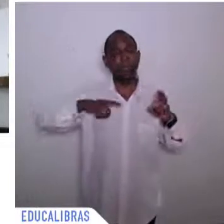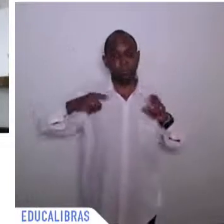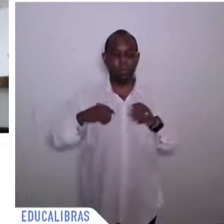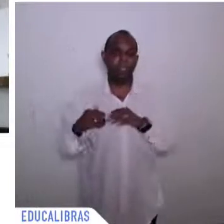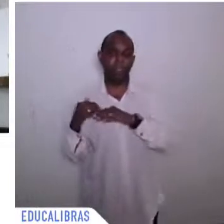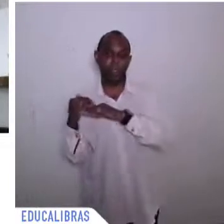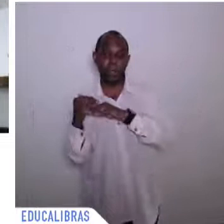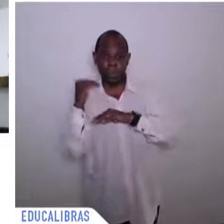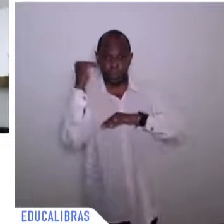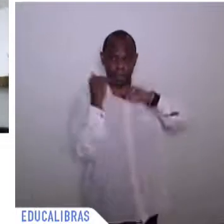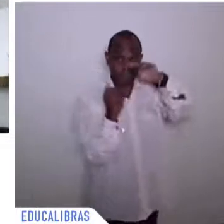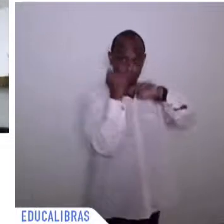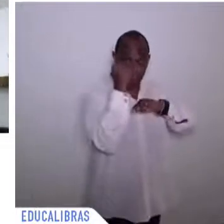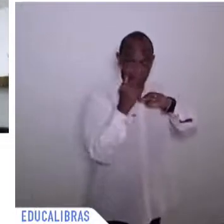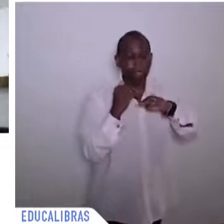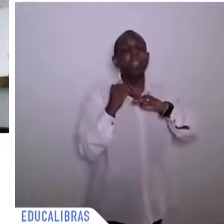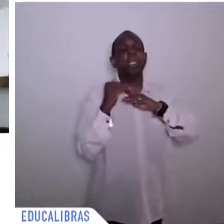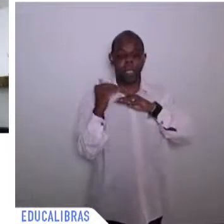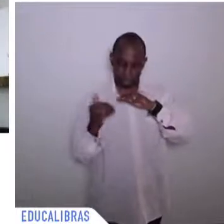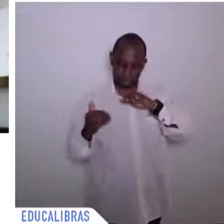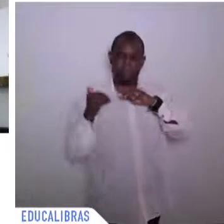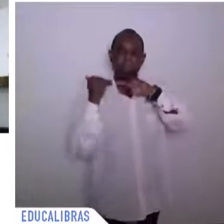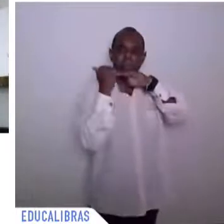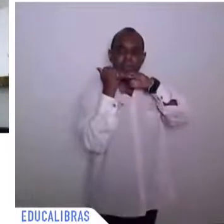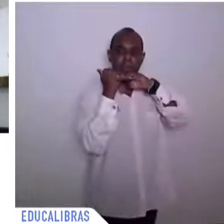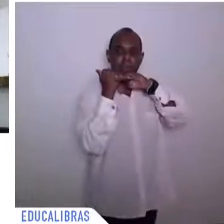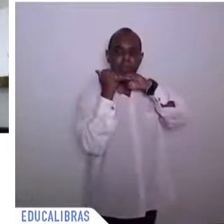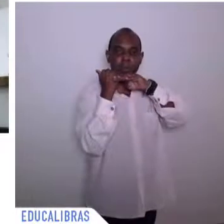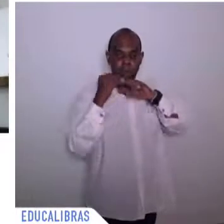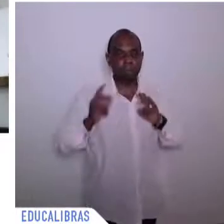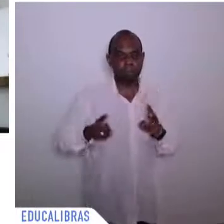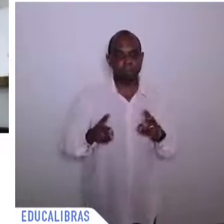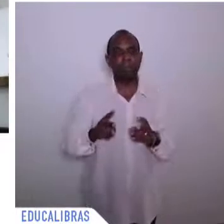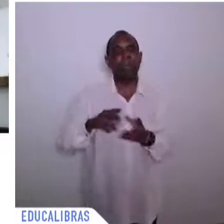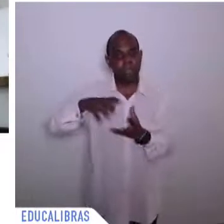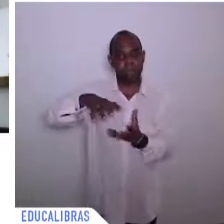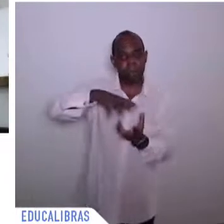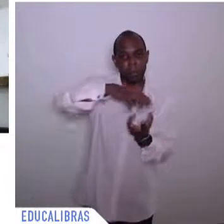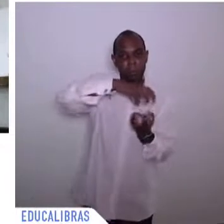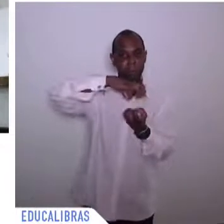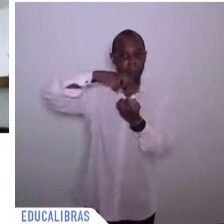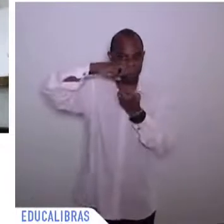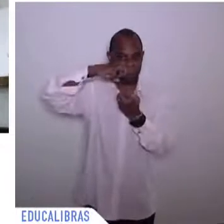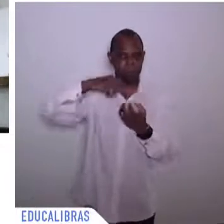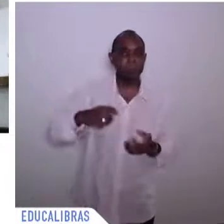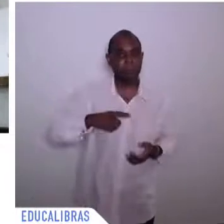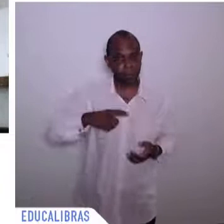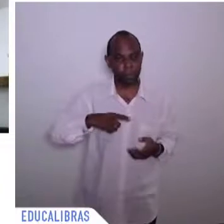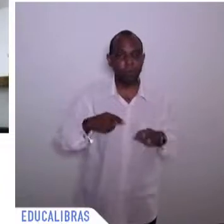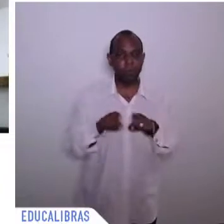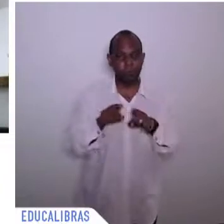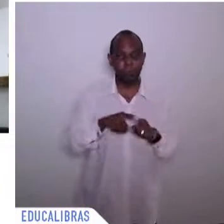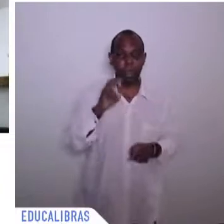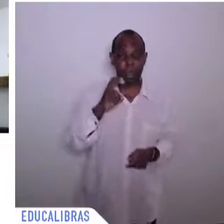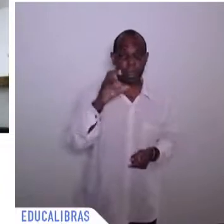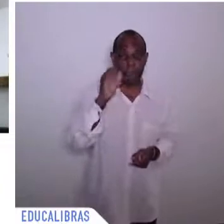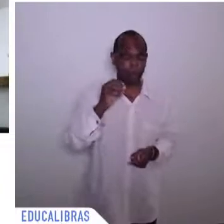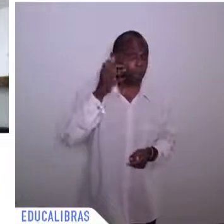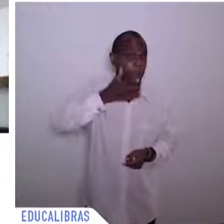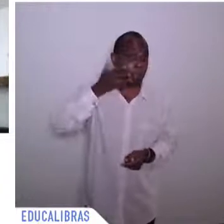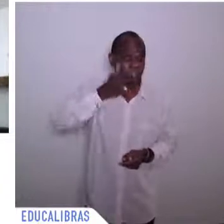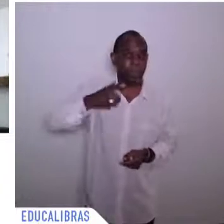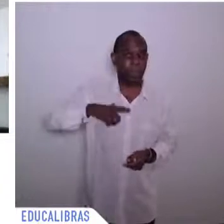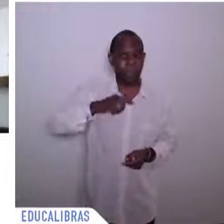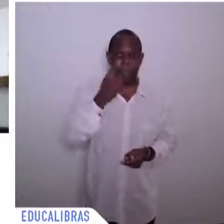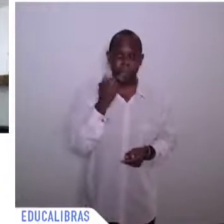is organized by us here at Sciences Po and has its central theme overcoming inequalities. 10 years for the Sustainable Development